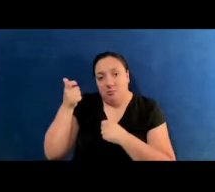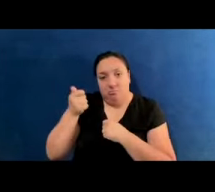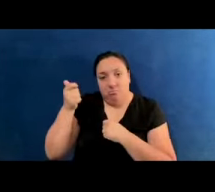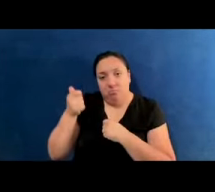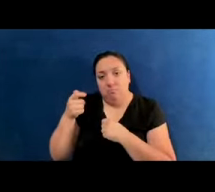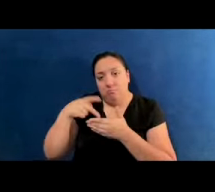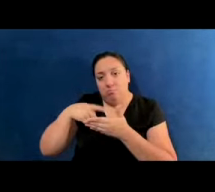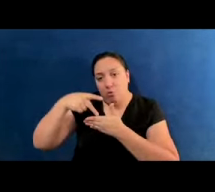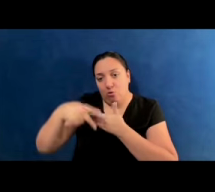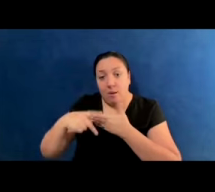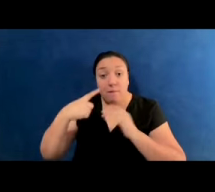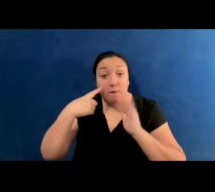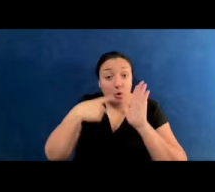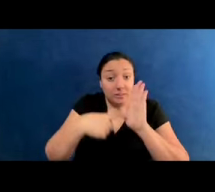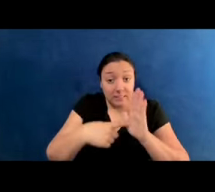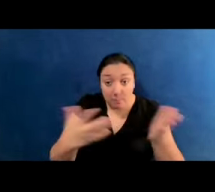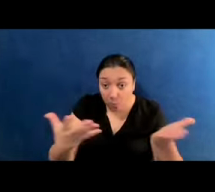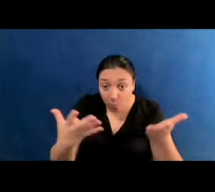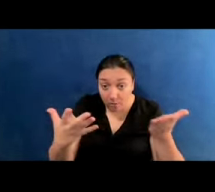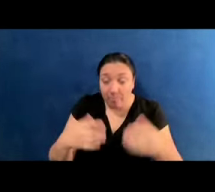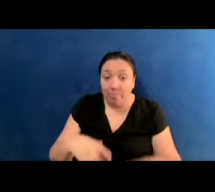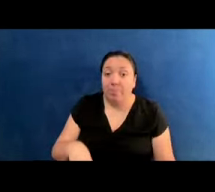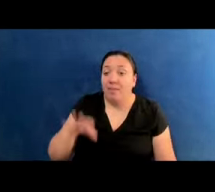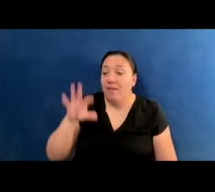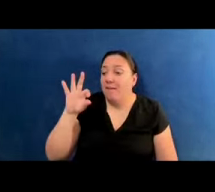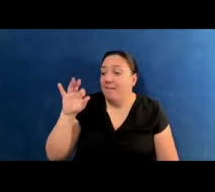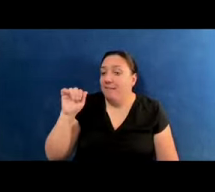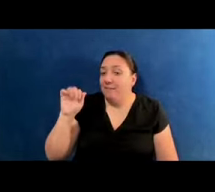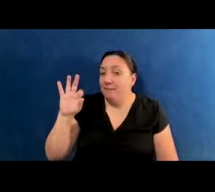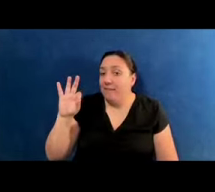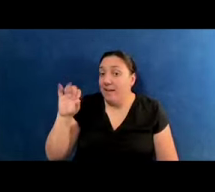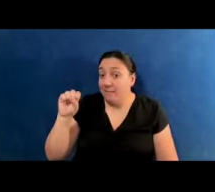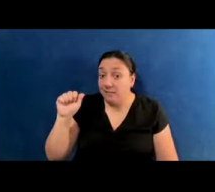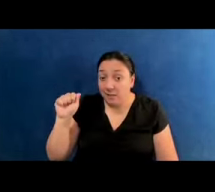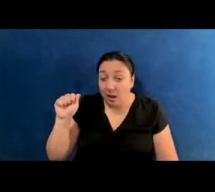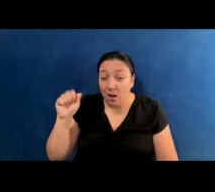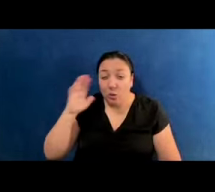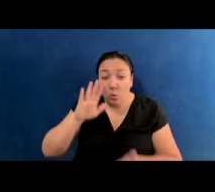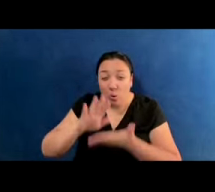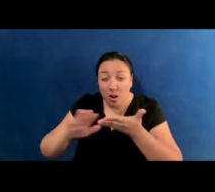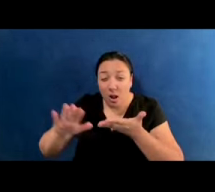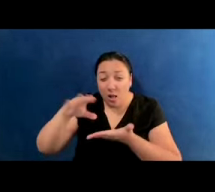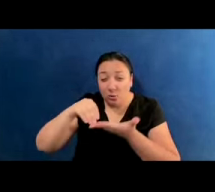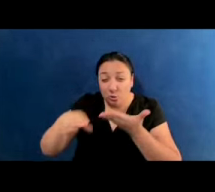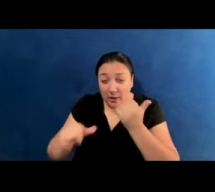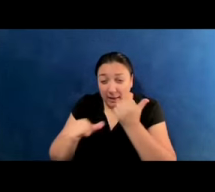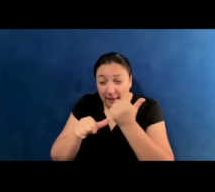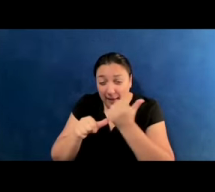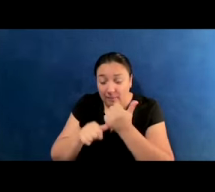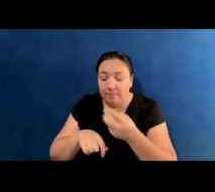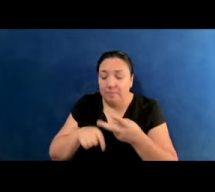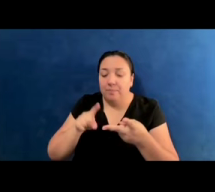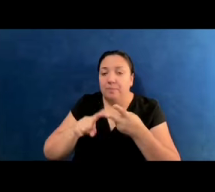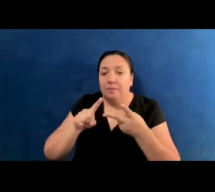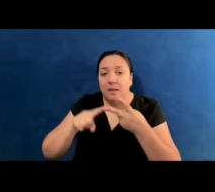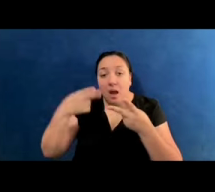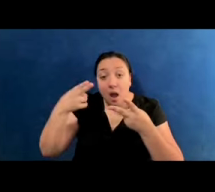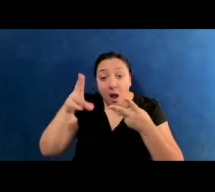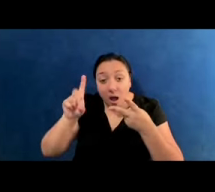benefits programs such as FAFSA or student aid, housing assistance called